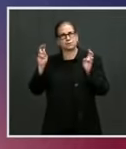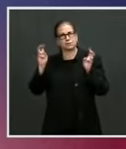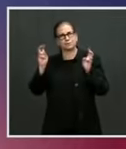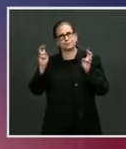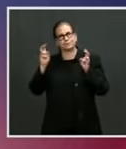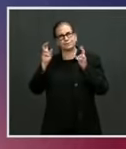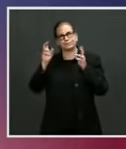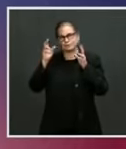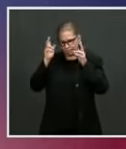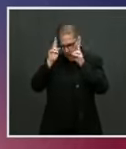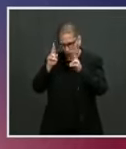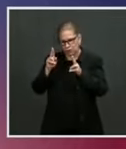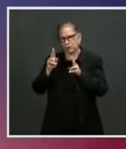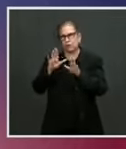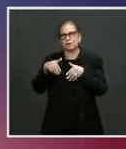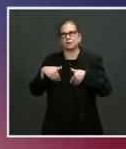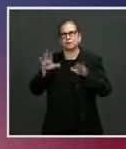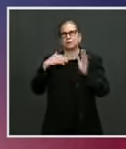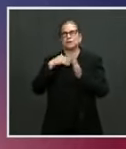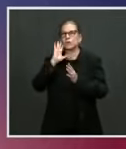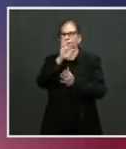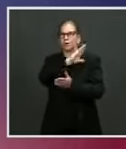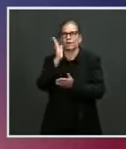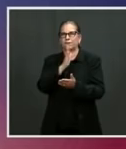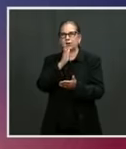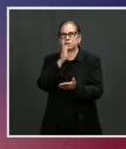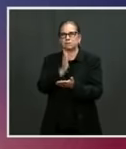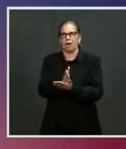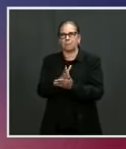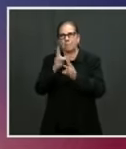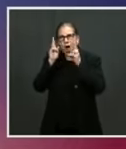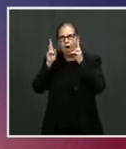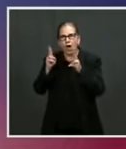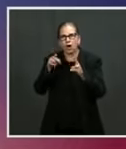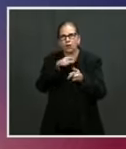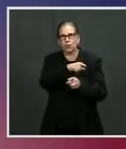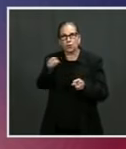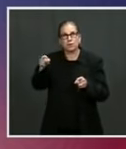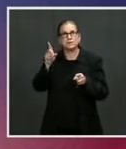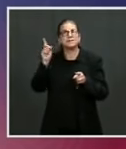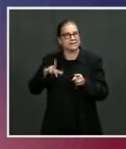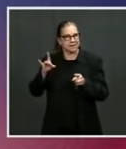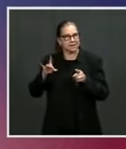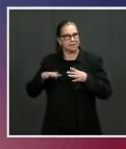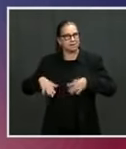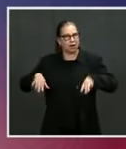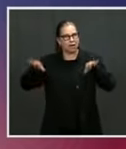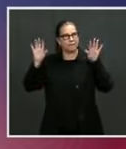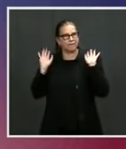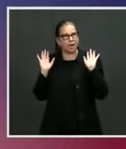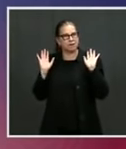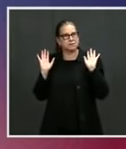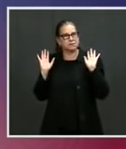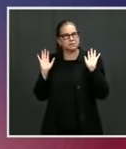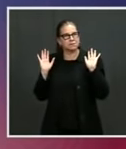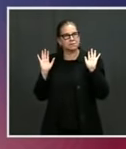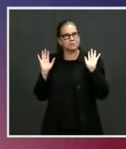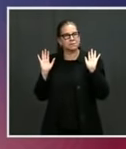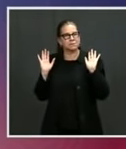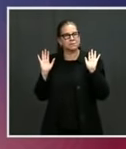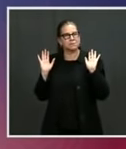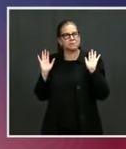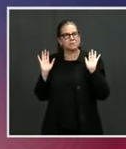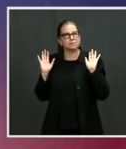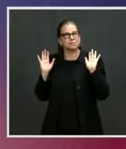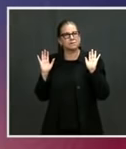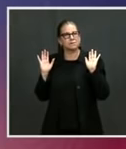Each day, starting when I was Vice President of the United States, I carry in my pocket